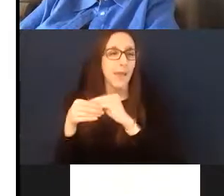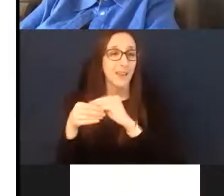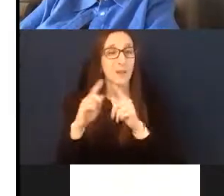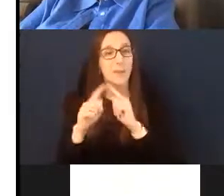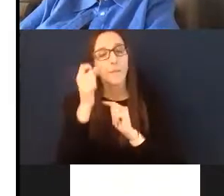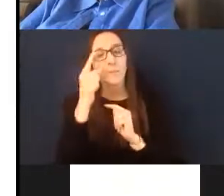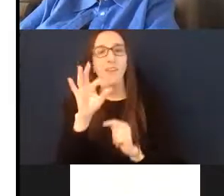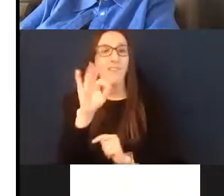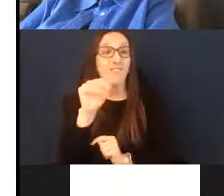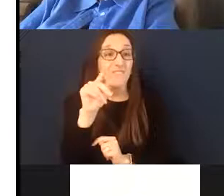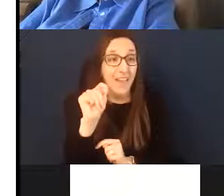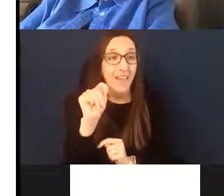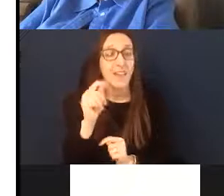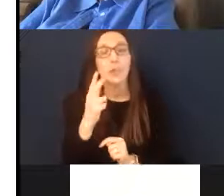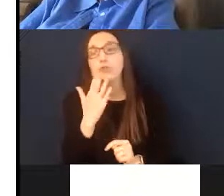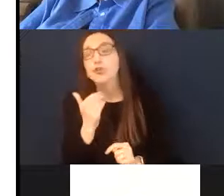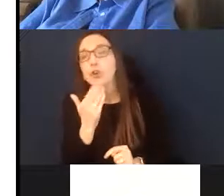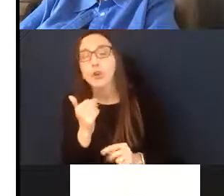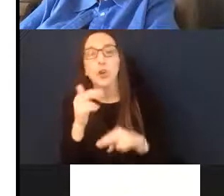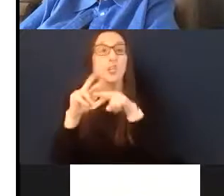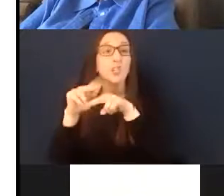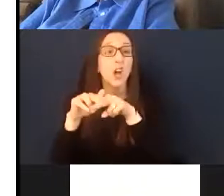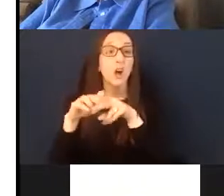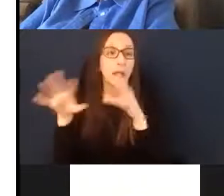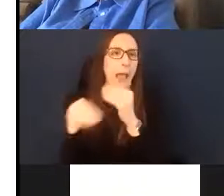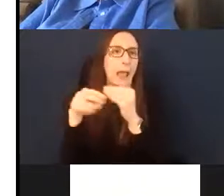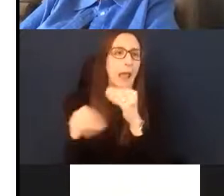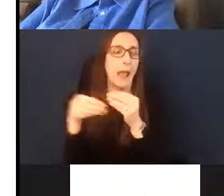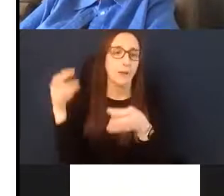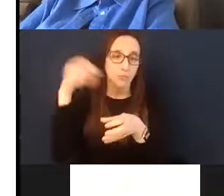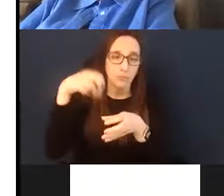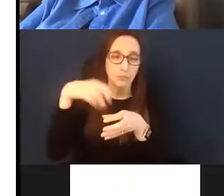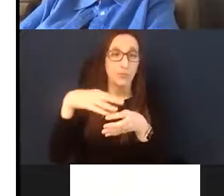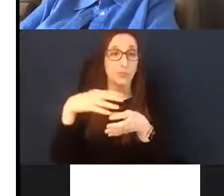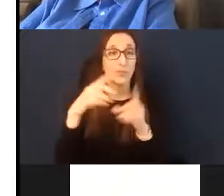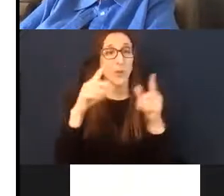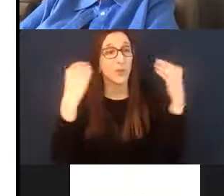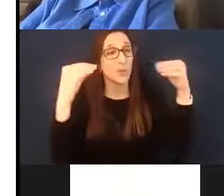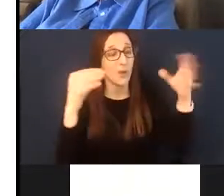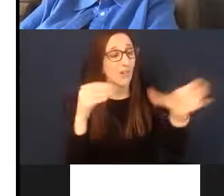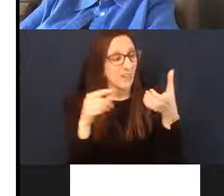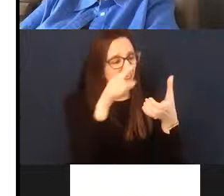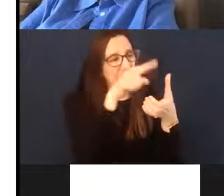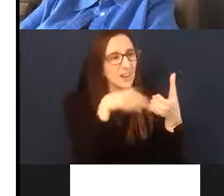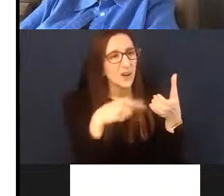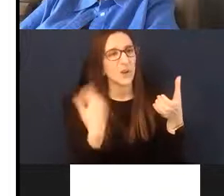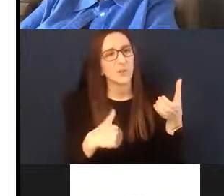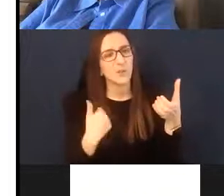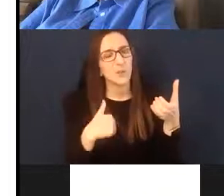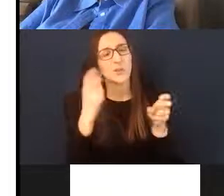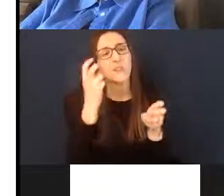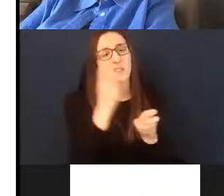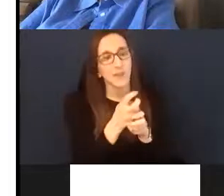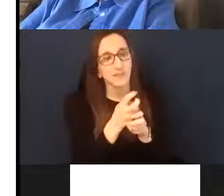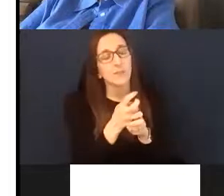salt and sugar added to everything available on the shelves at the grocery store. So this is something where I think we have